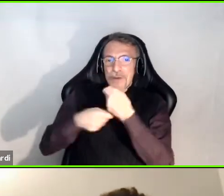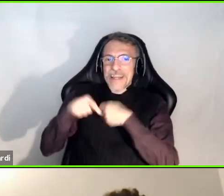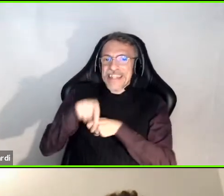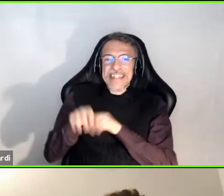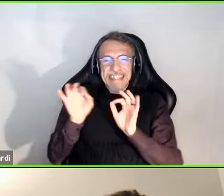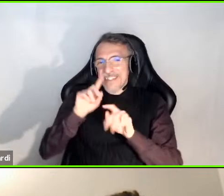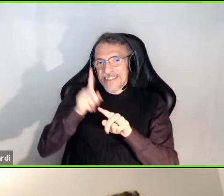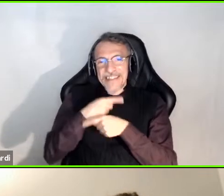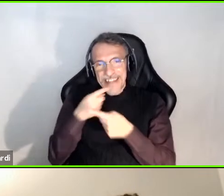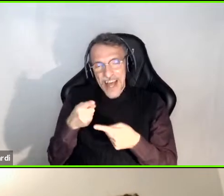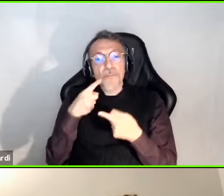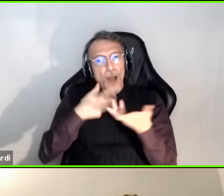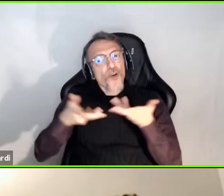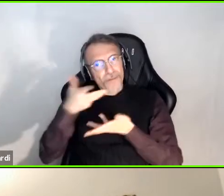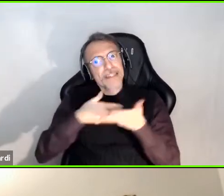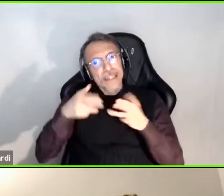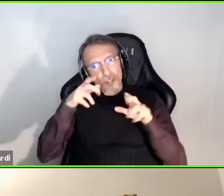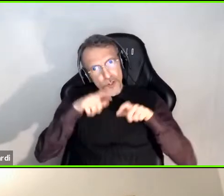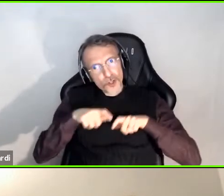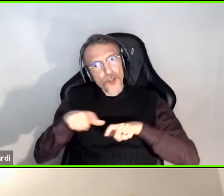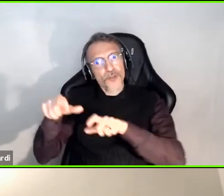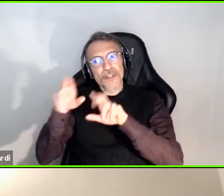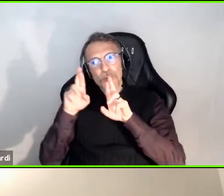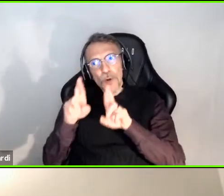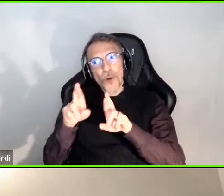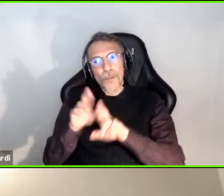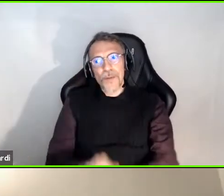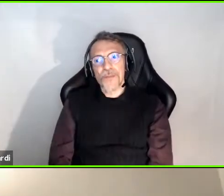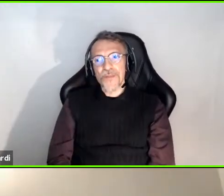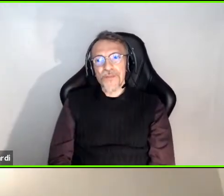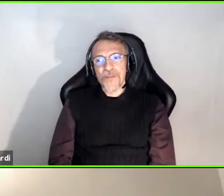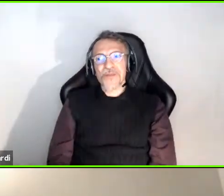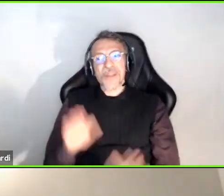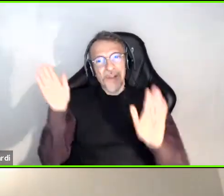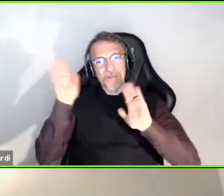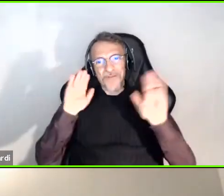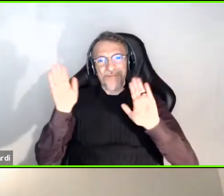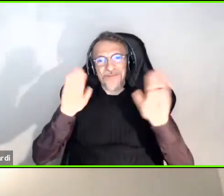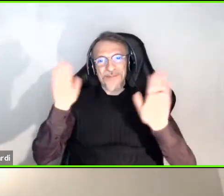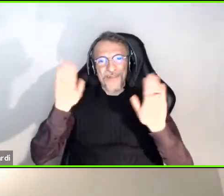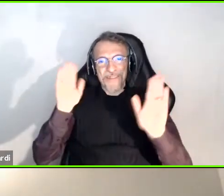conversation will continue, hopefully, on another. Thank you to our audience.